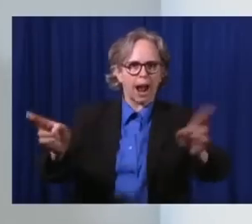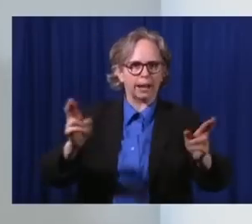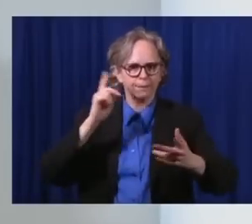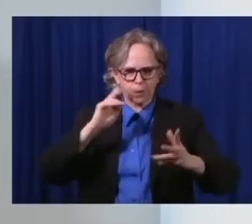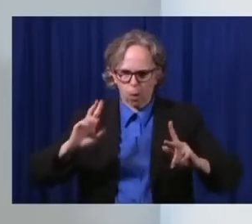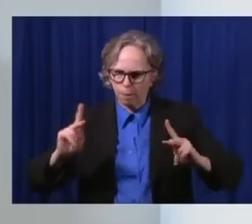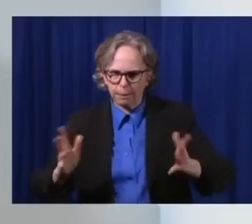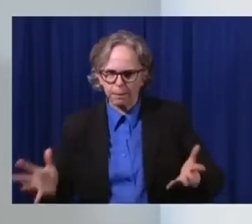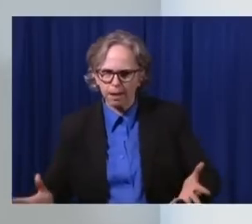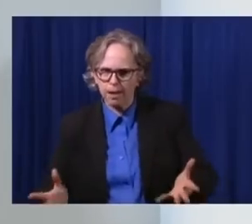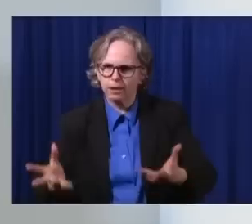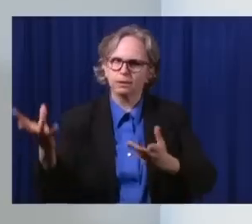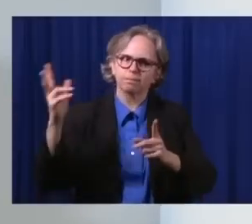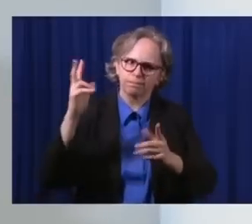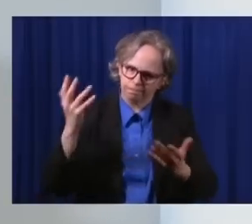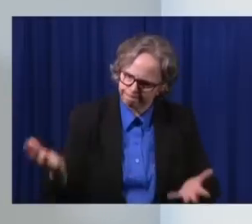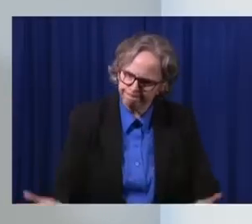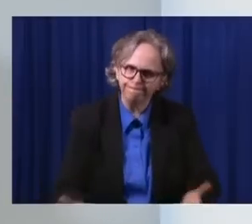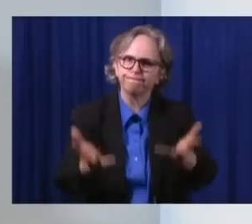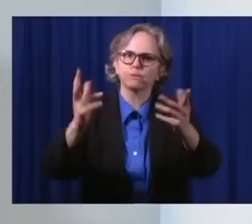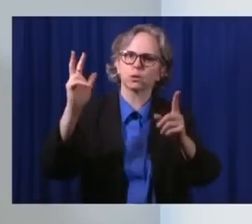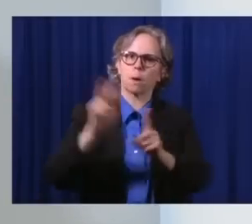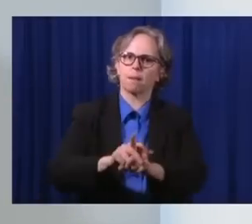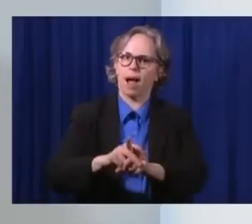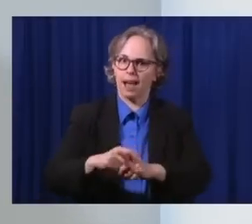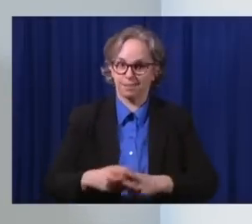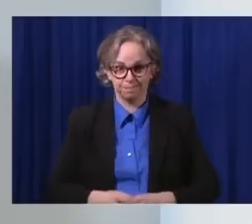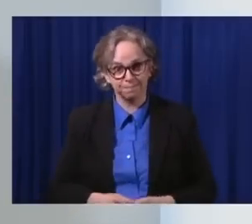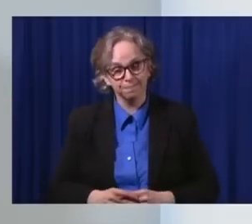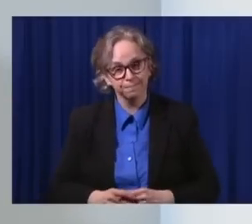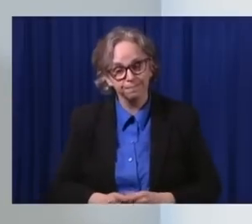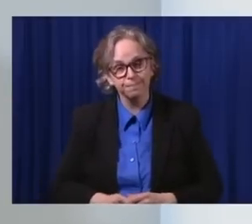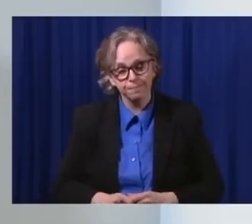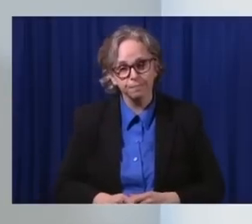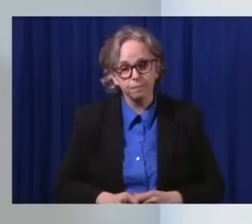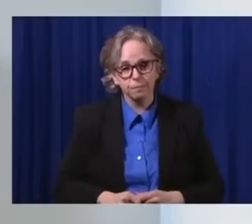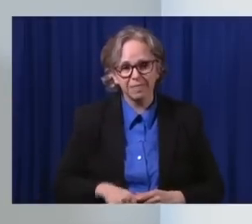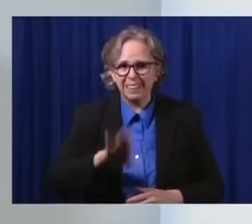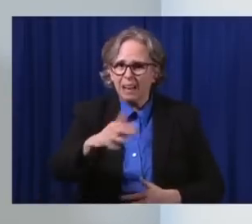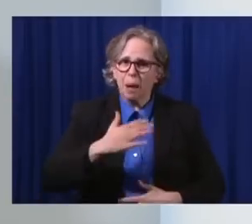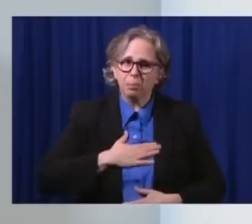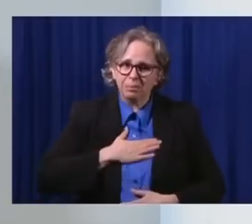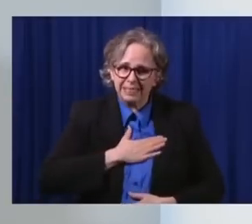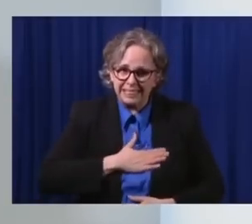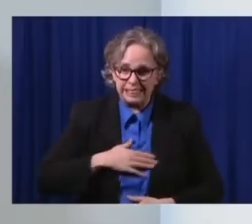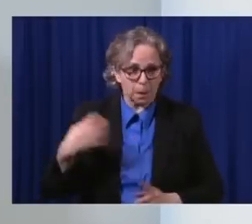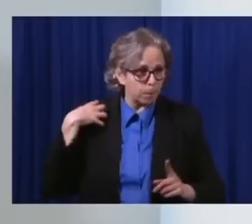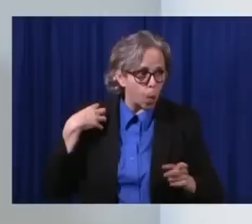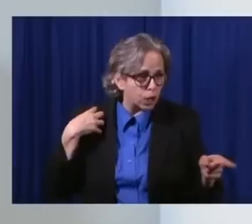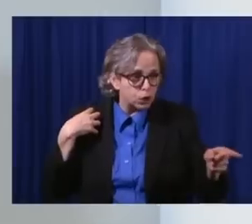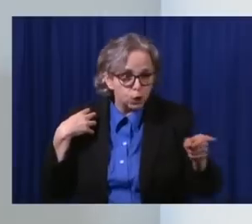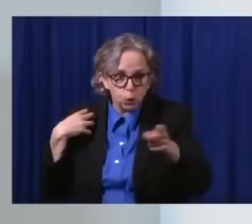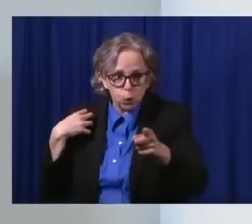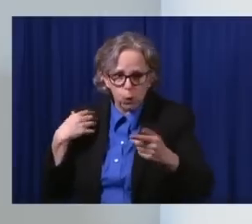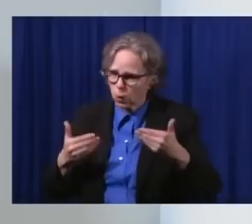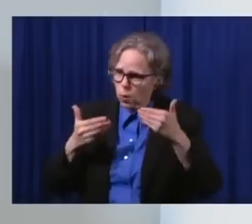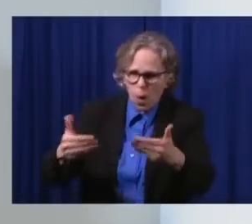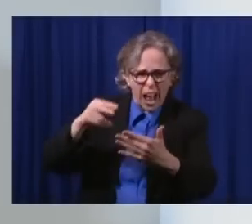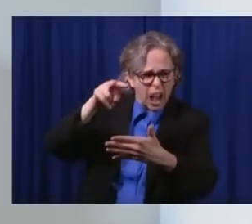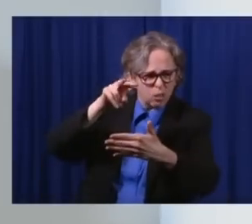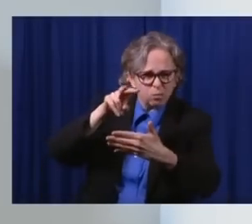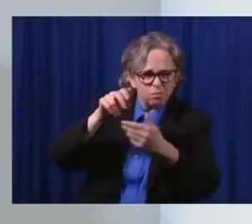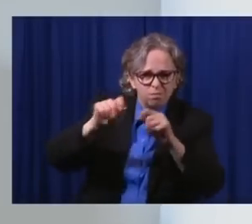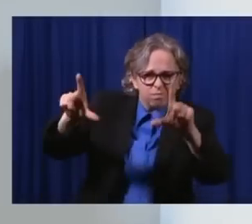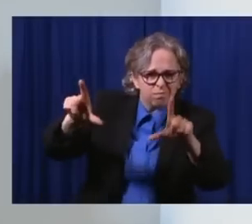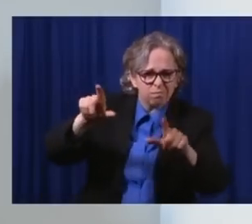the two combined can create. So we encourage employers to take advantage of that. We encourage prospective employees to do